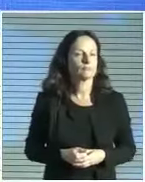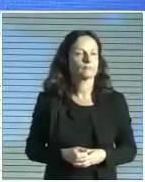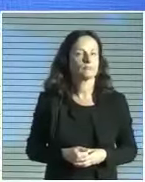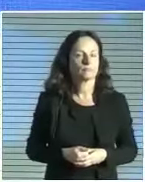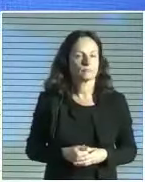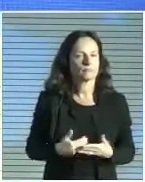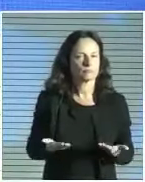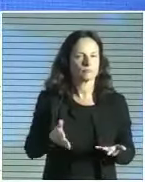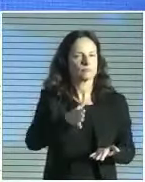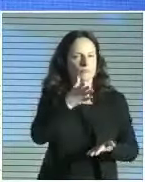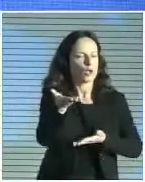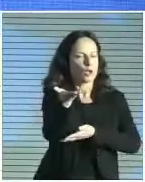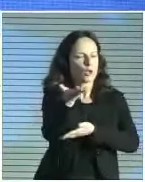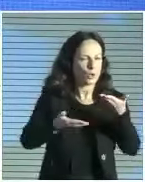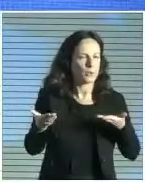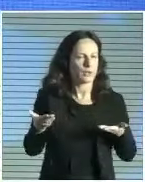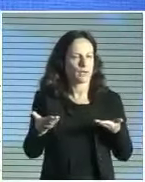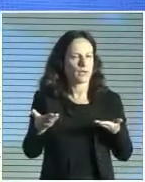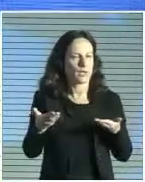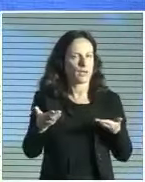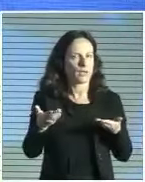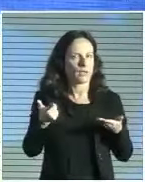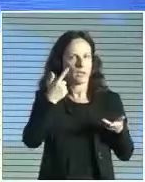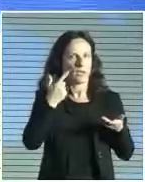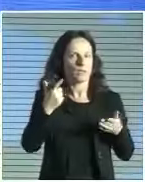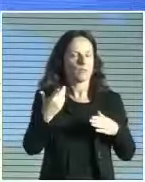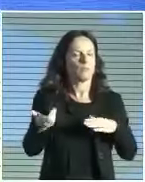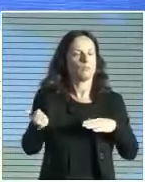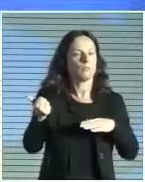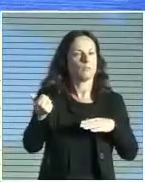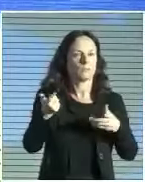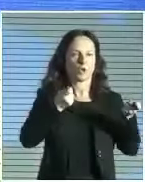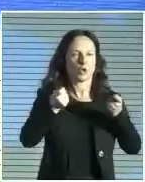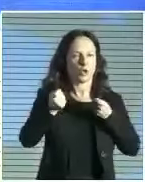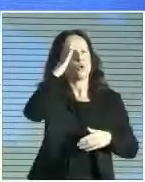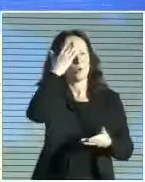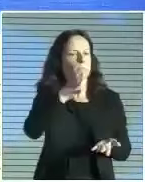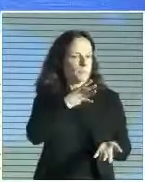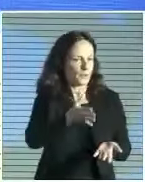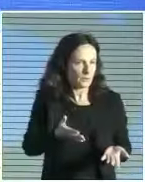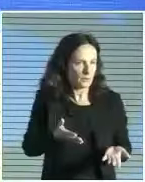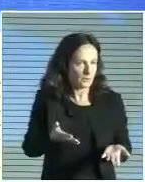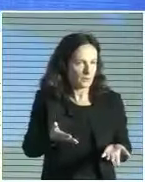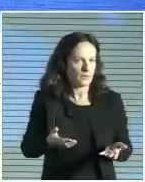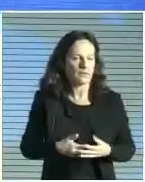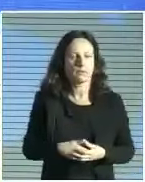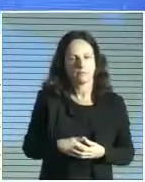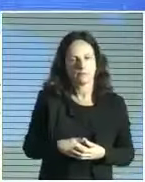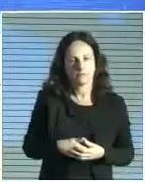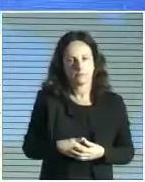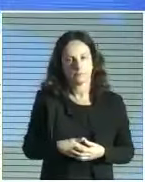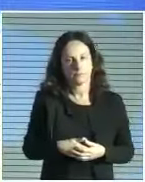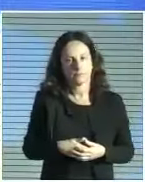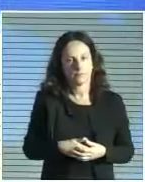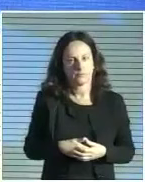that we were pretty much interested on getting there because we know that on tourism, the pillars